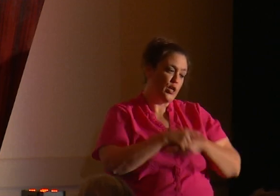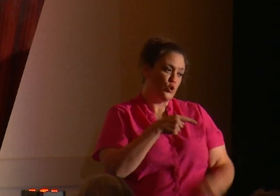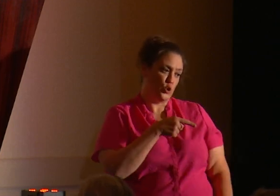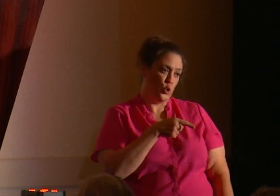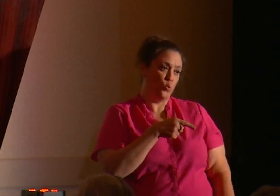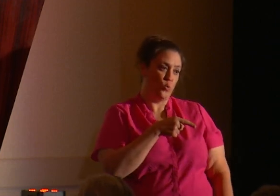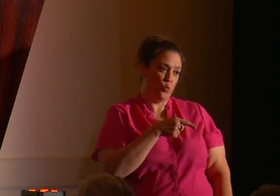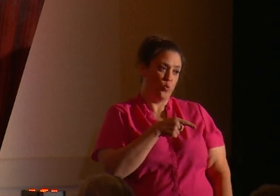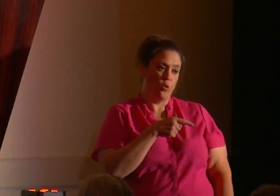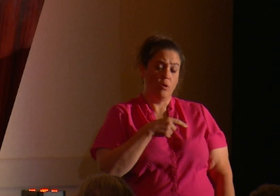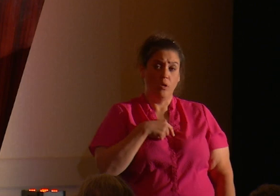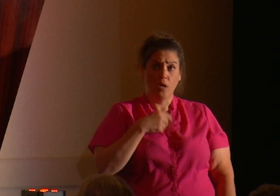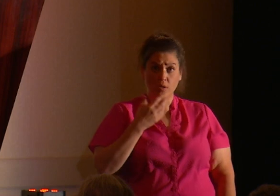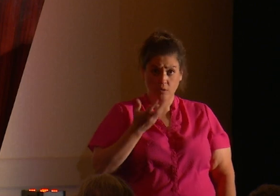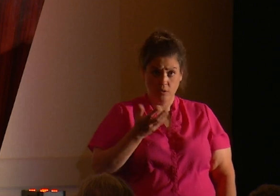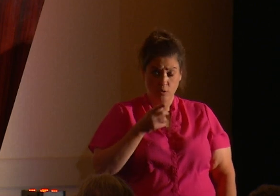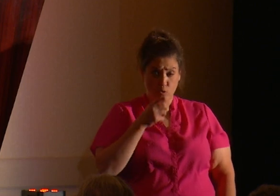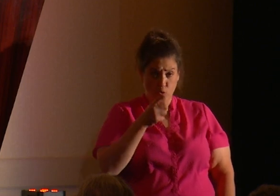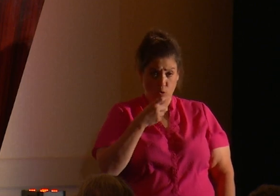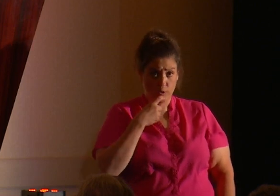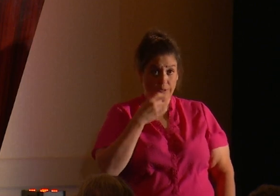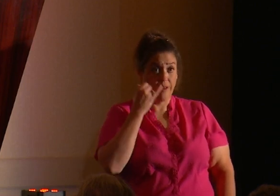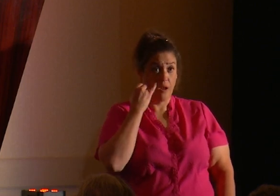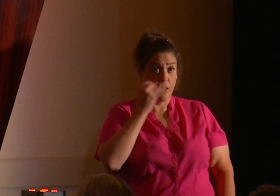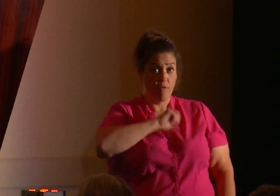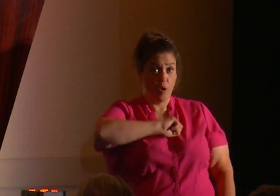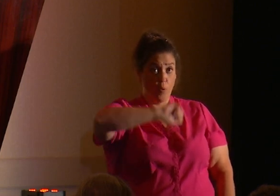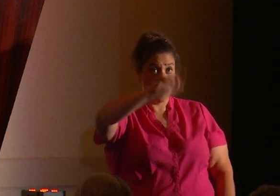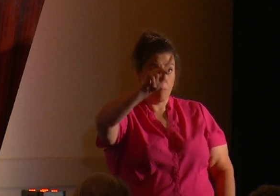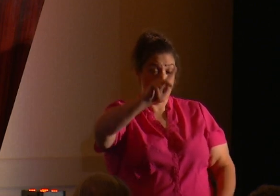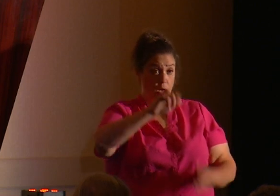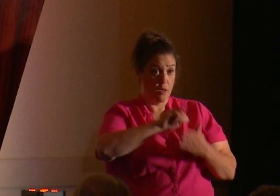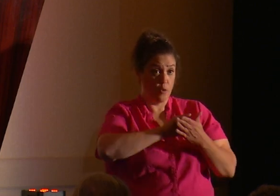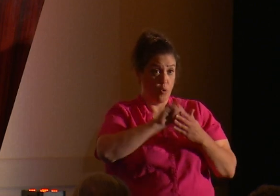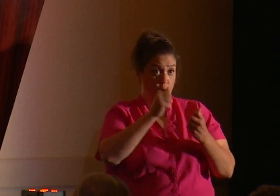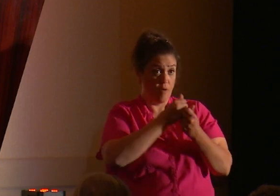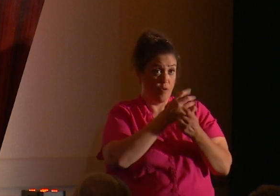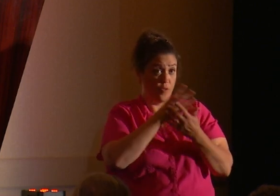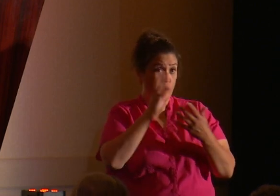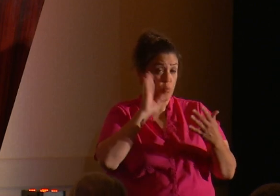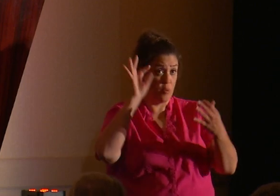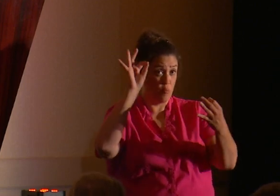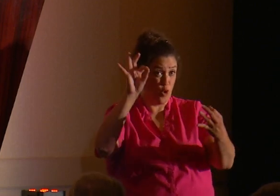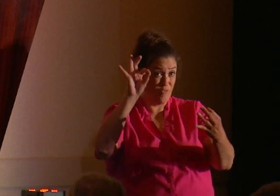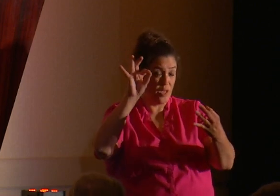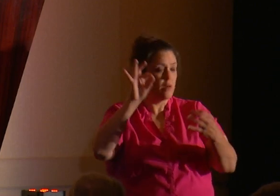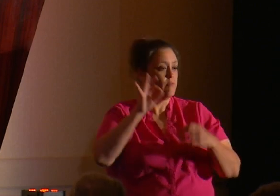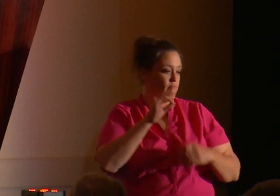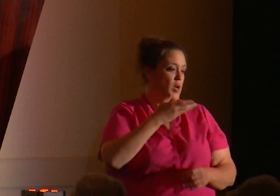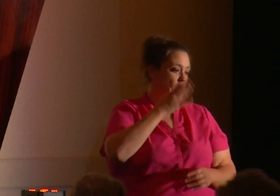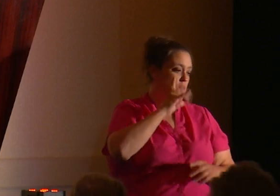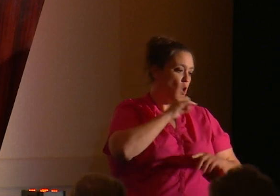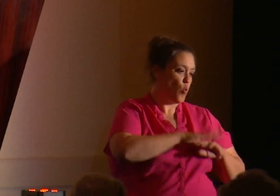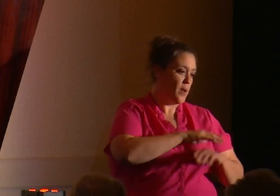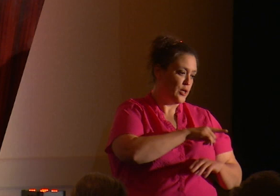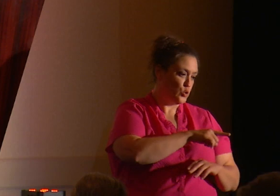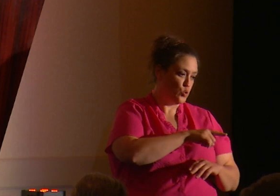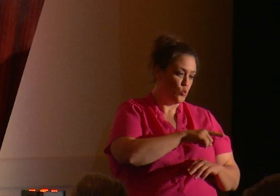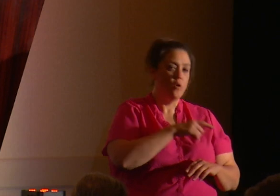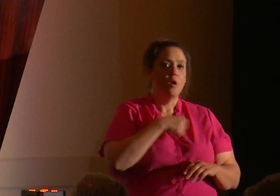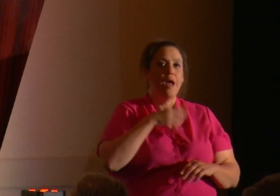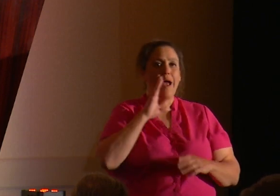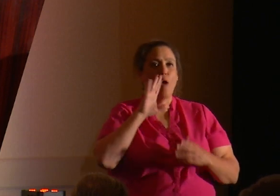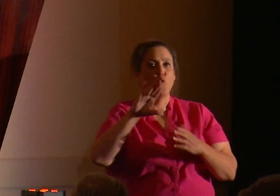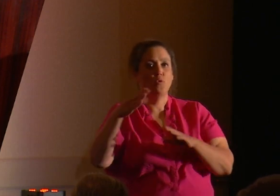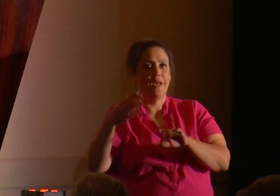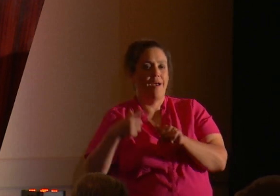So I said to him, I said, so you're saying that if I move back to New York, everything will be peachy and creamy? And he was like, God will bless you. I said, I will die